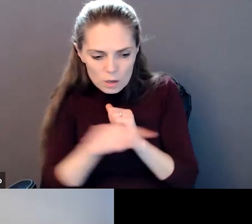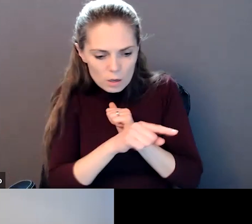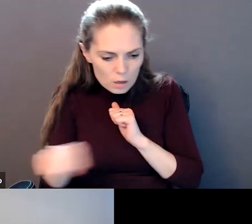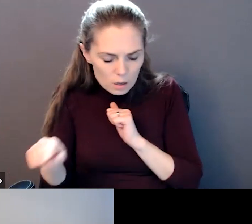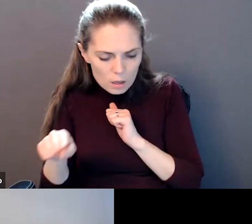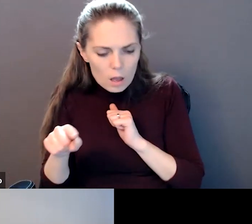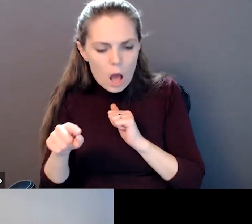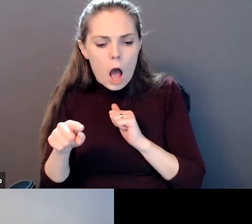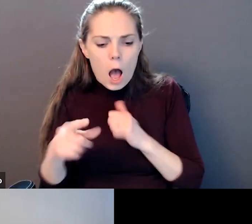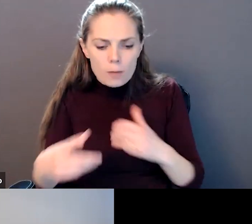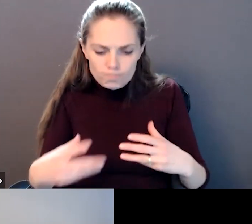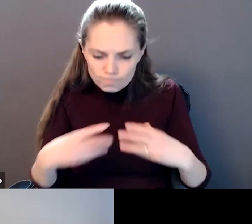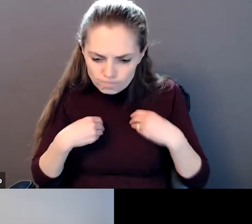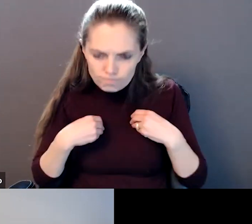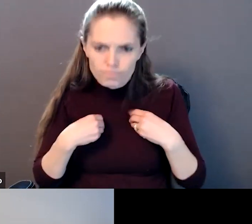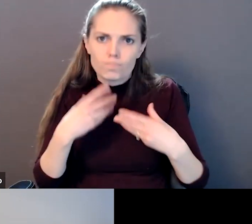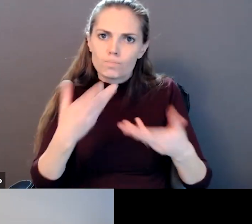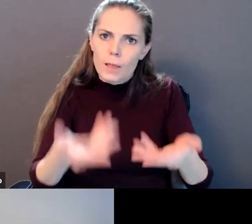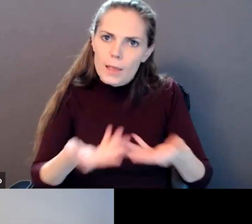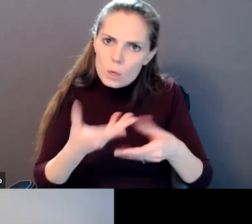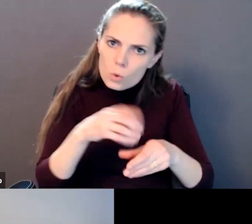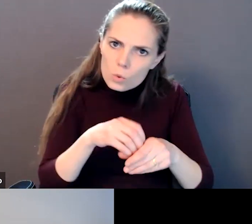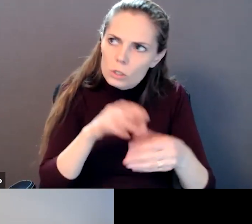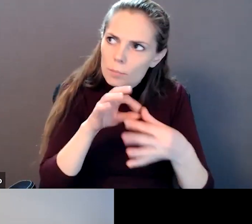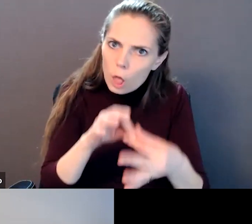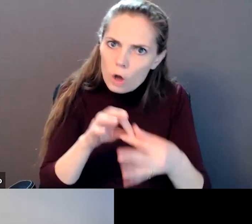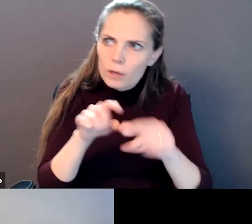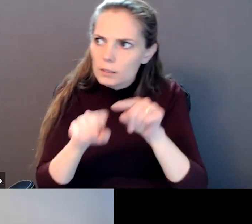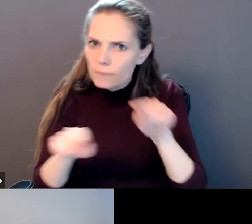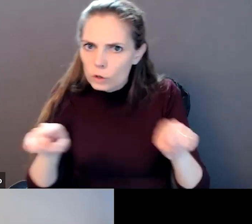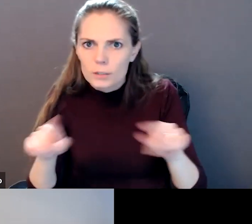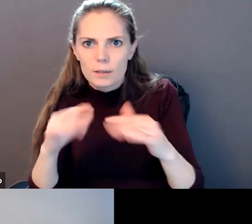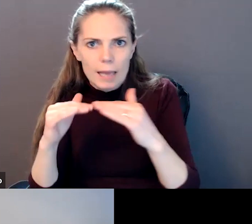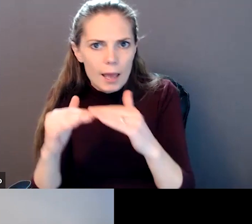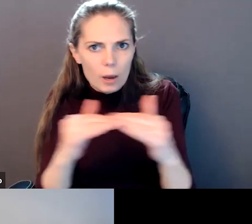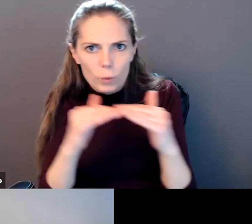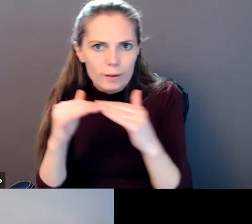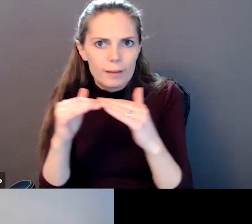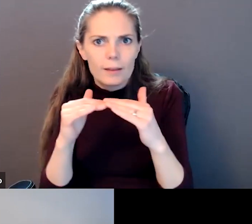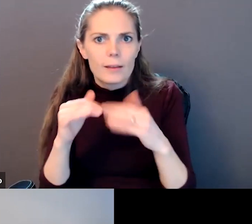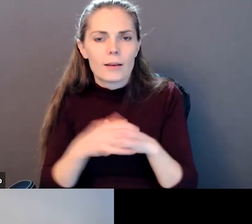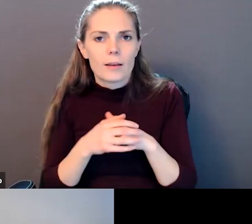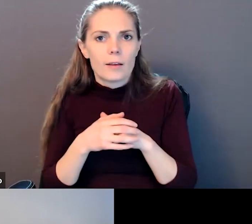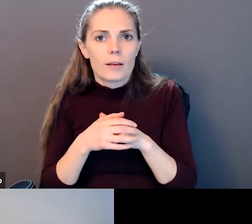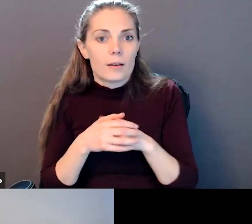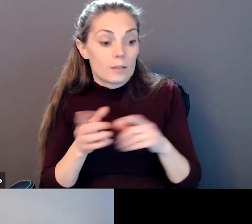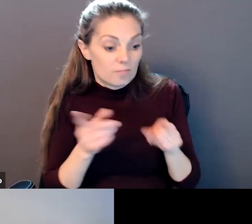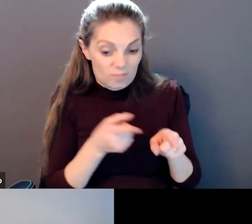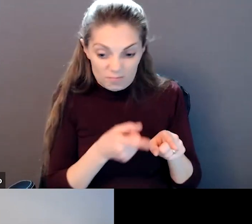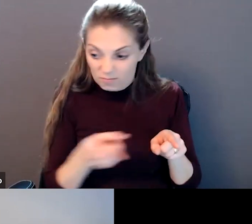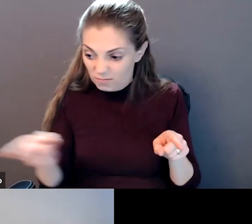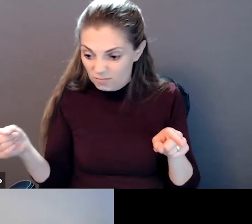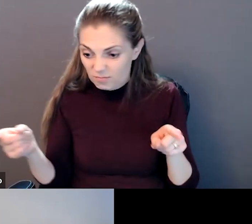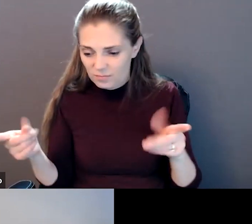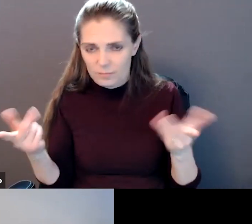and diversity and equity. Those terms can never be considered to be